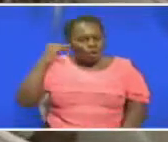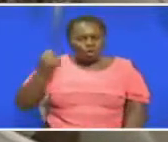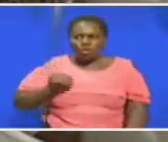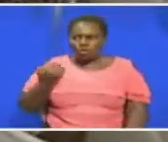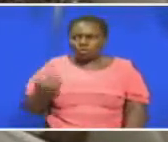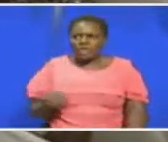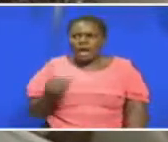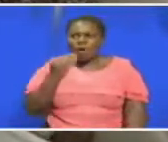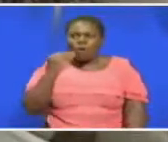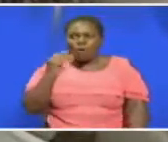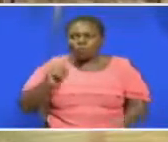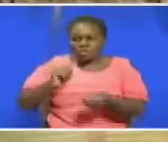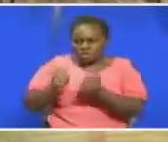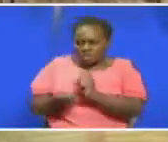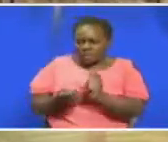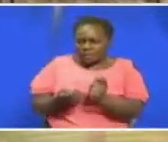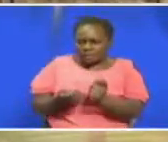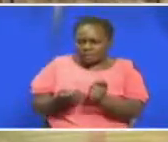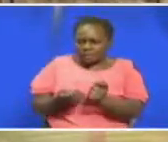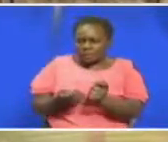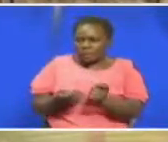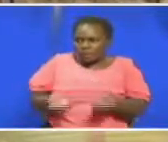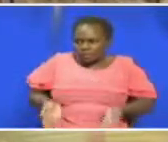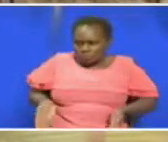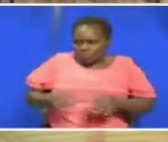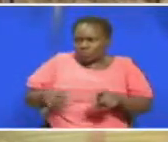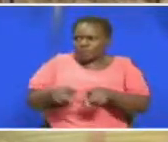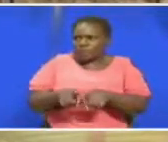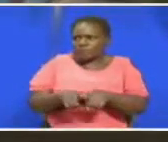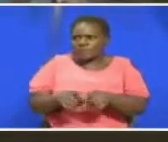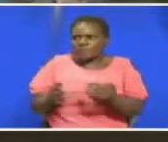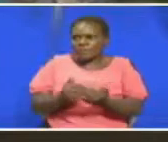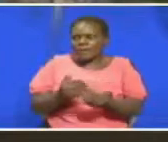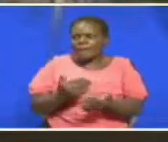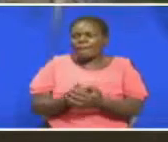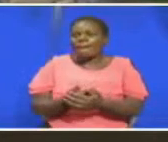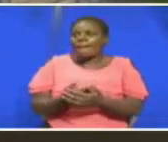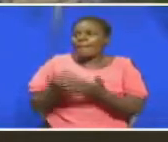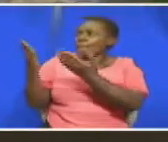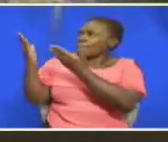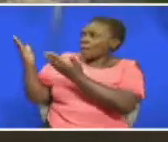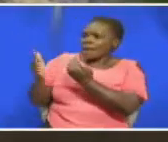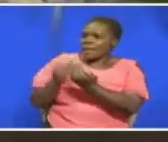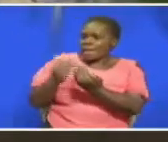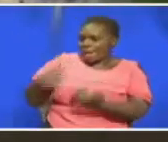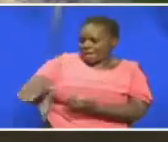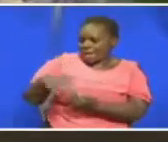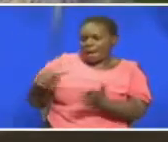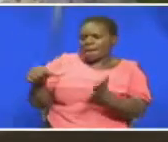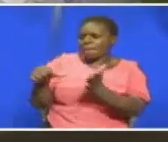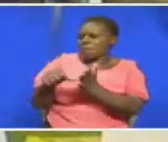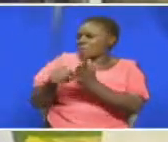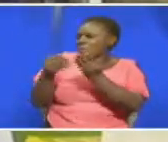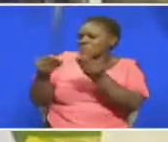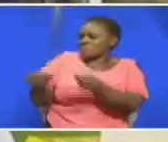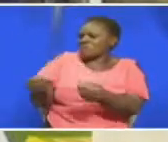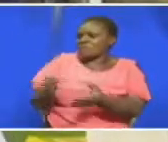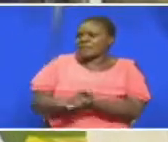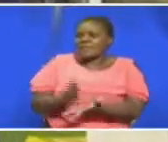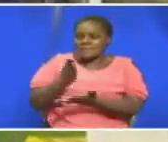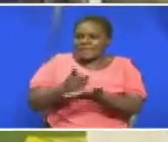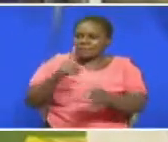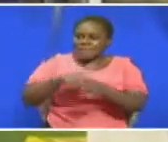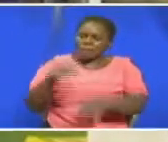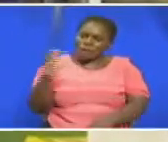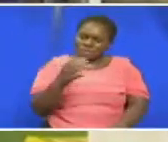feed her, change her diapers while still attending to her customers. With this creche, have her problems were solved. Sometimes kuna